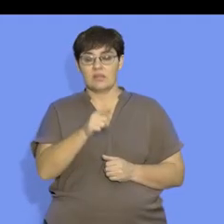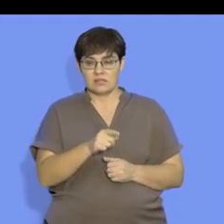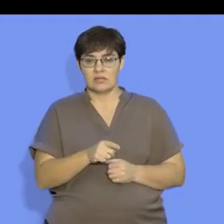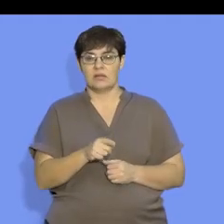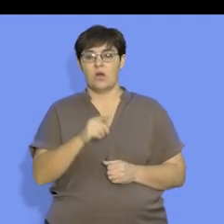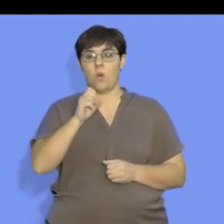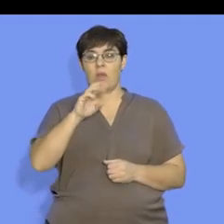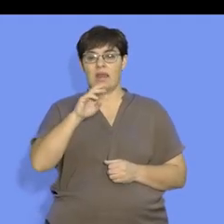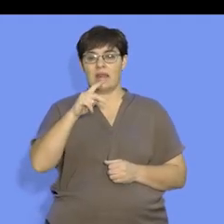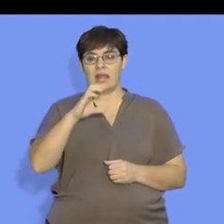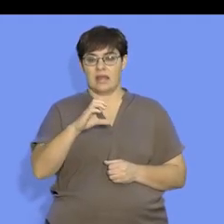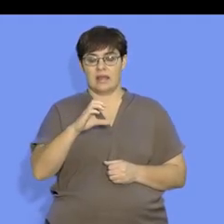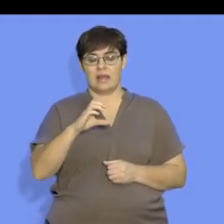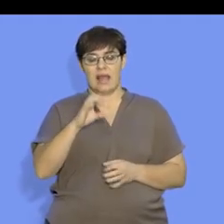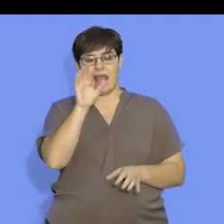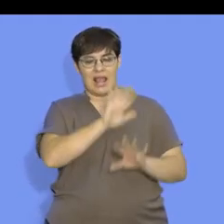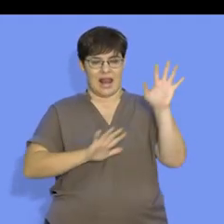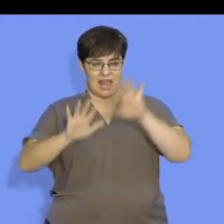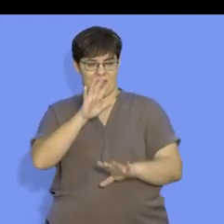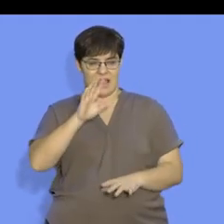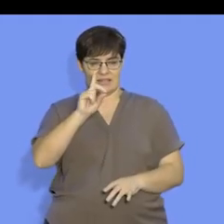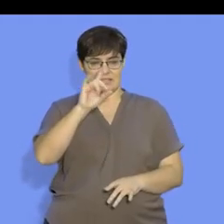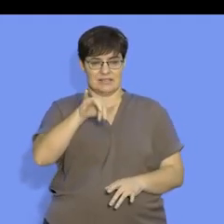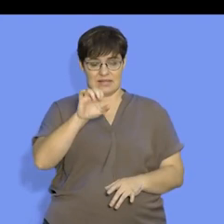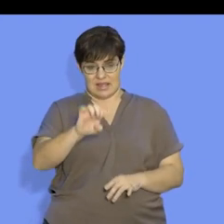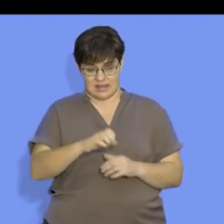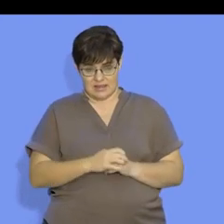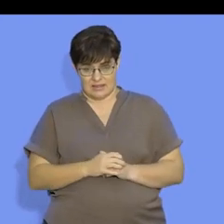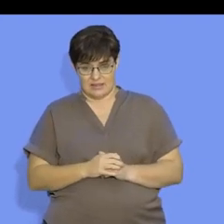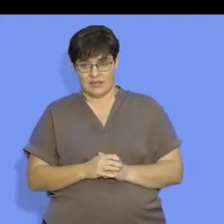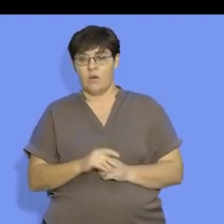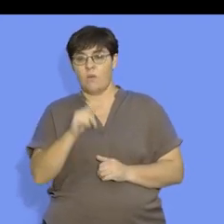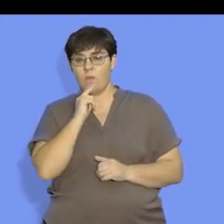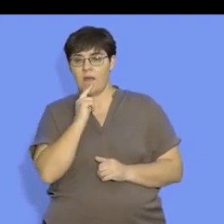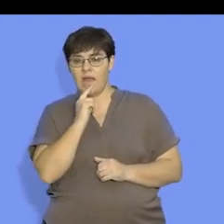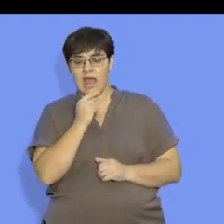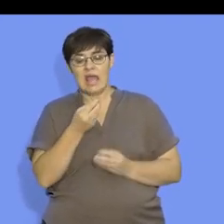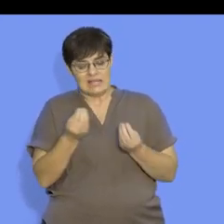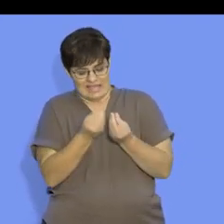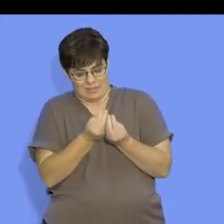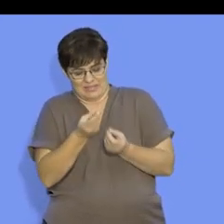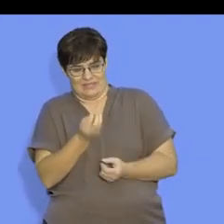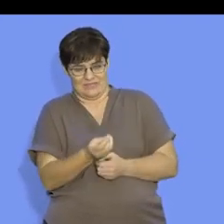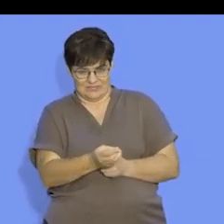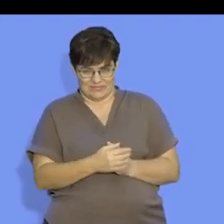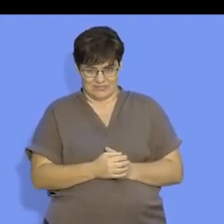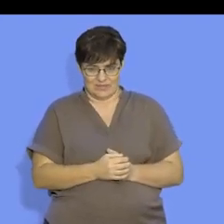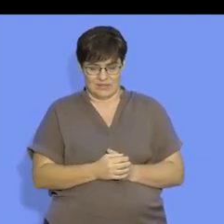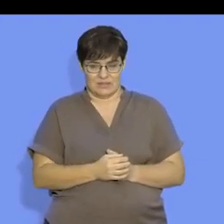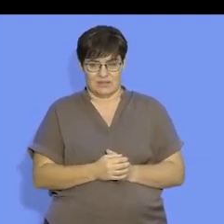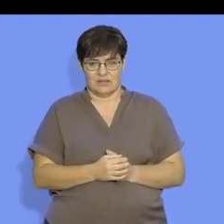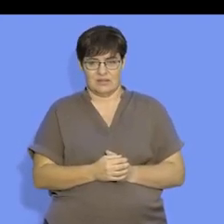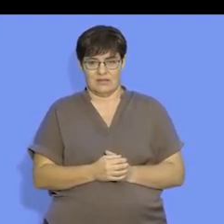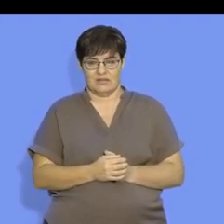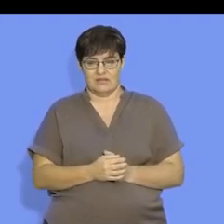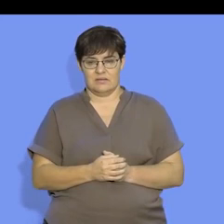an indicator is an organic dye. Okay, this is the chemical composition of an indicator because it is a substance. So